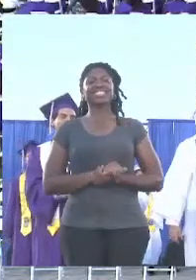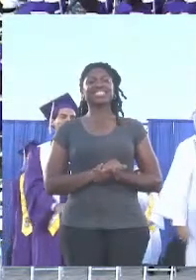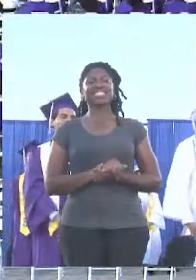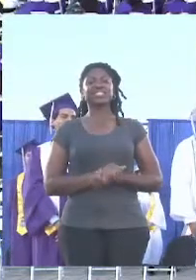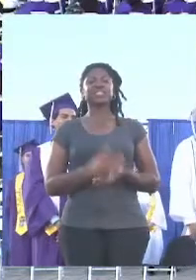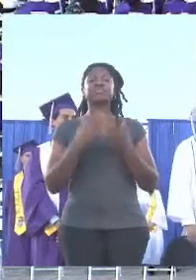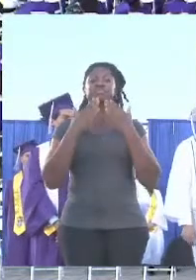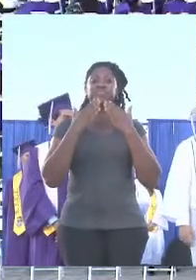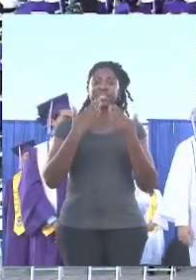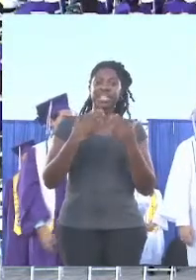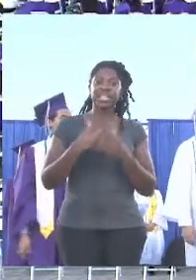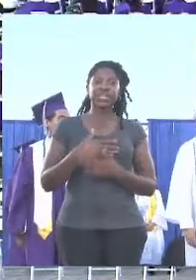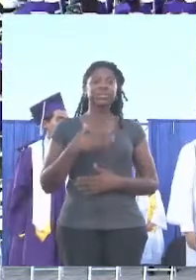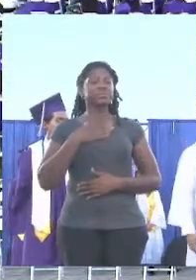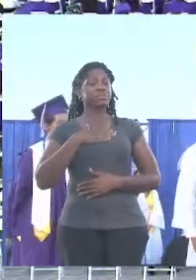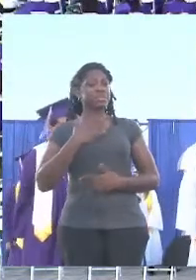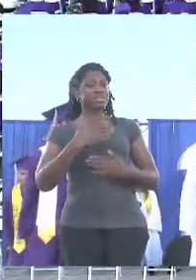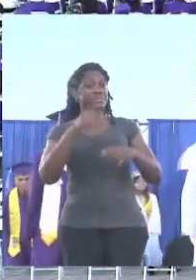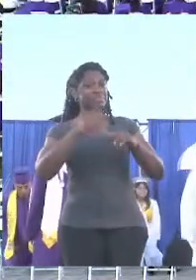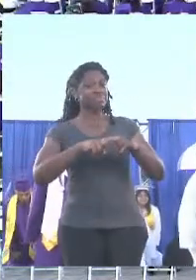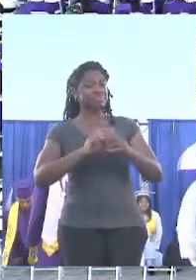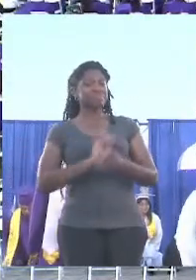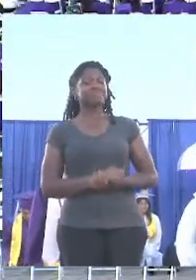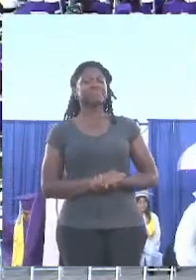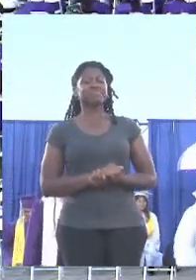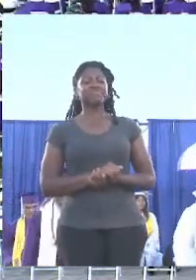Thank you. Please be seated.